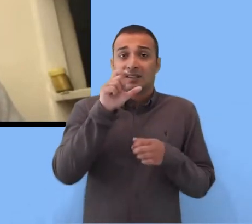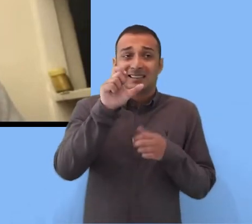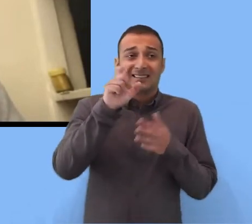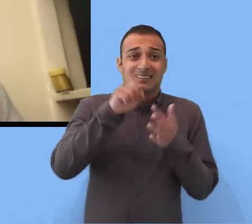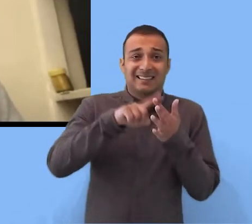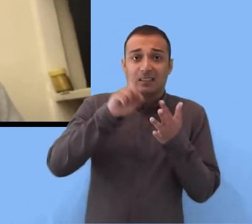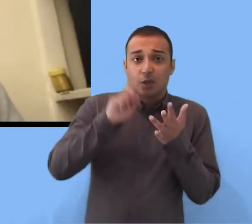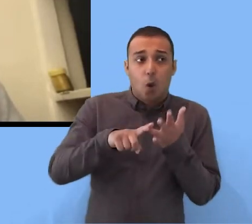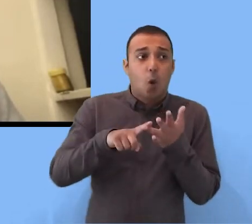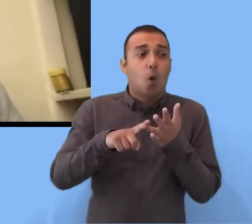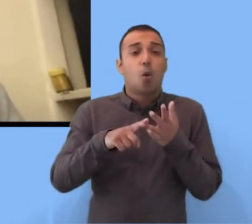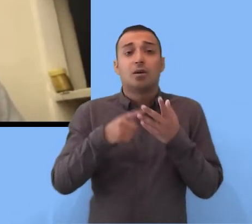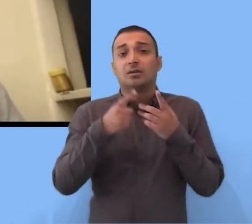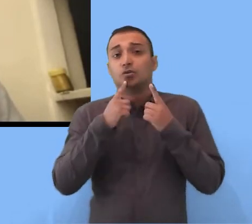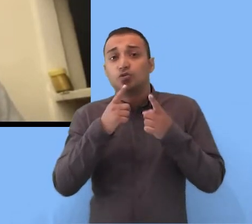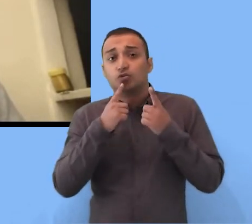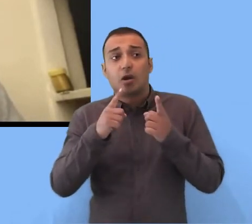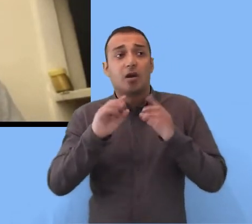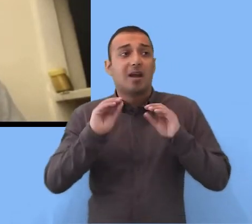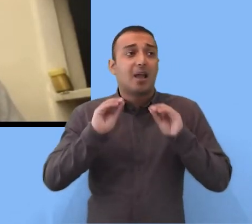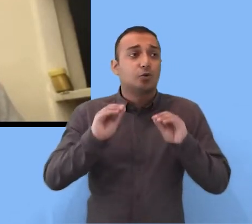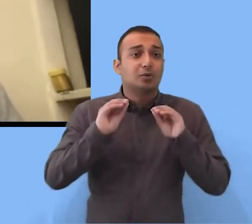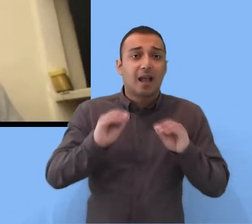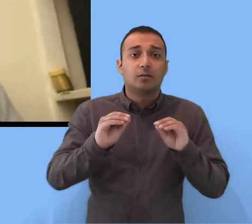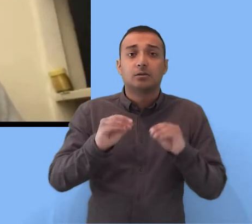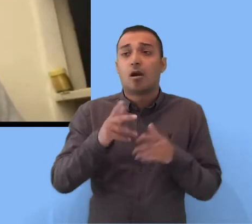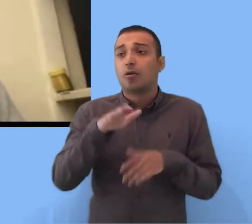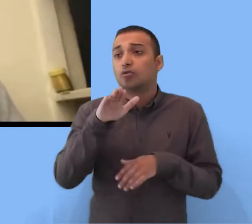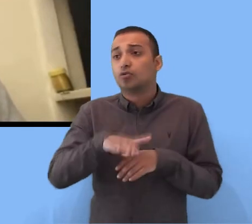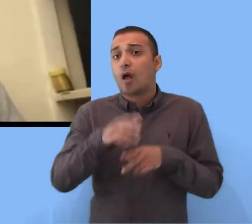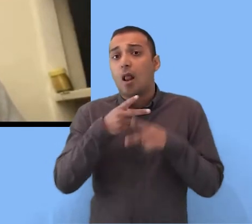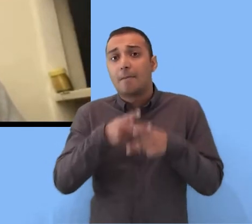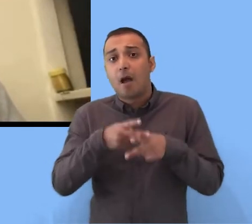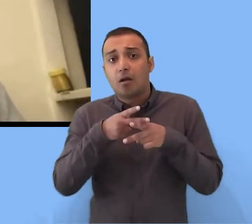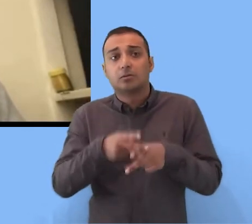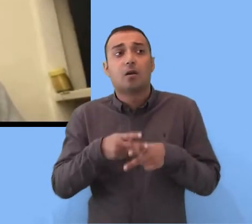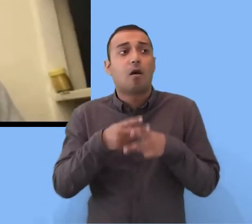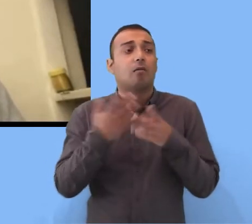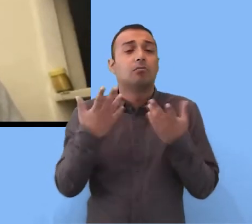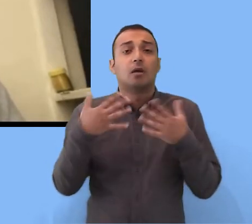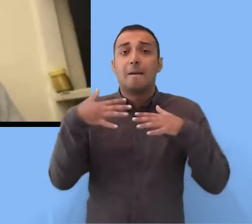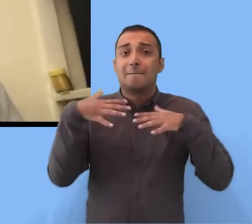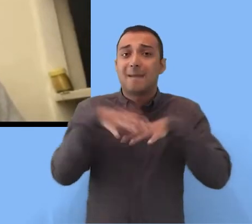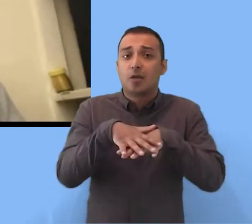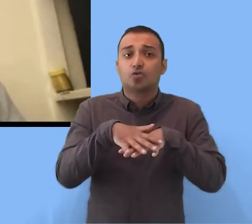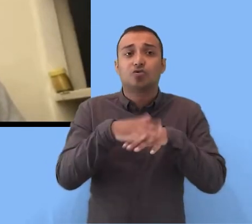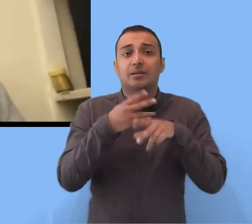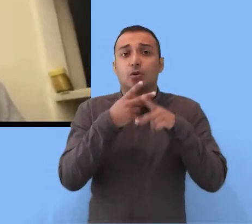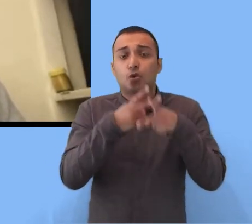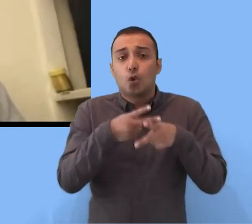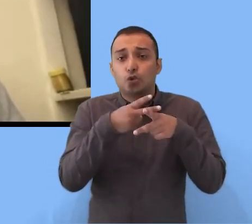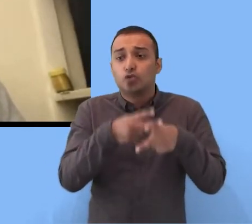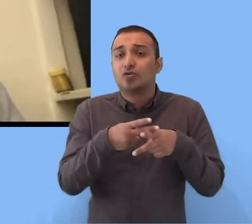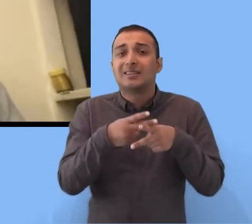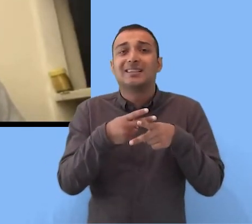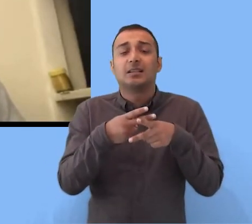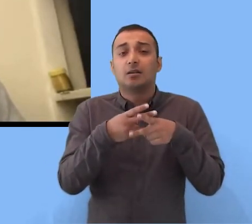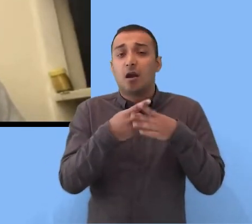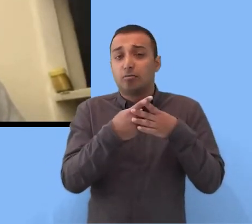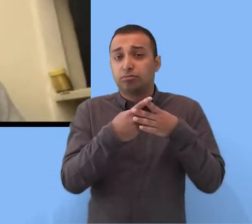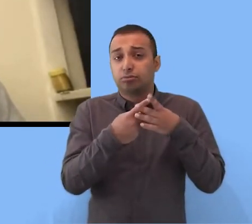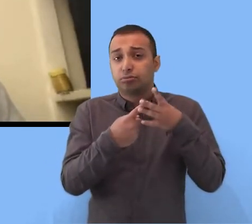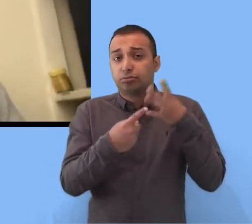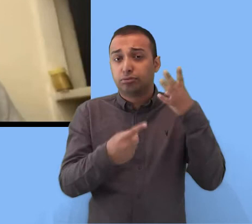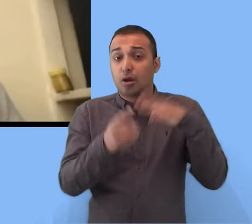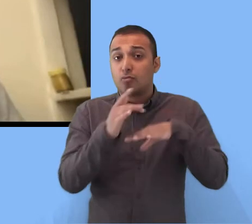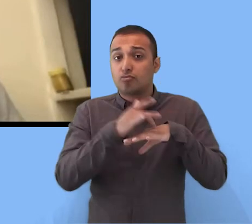private voluntary independent nurseries, childminders, nannies, and mainstream nurseries / settings see